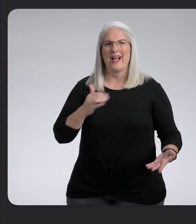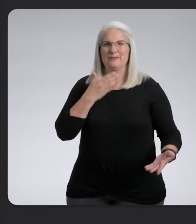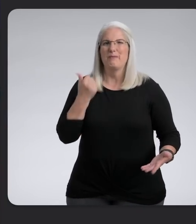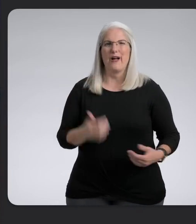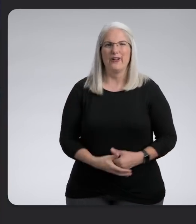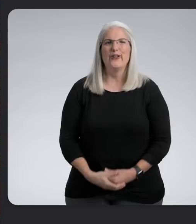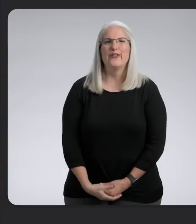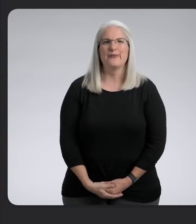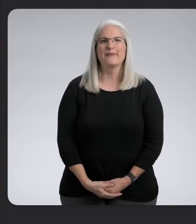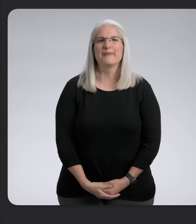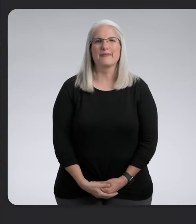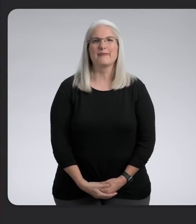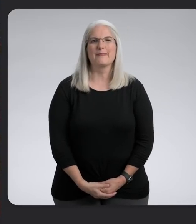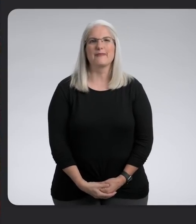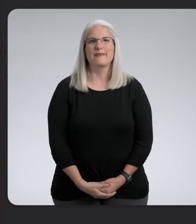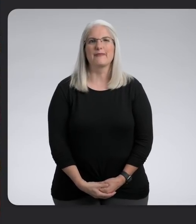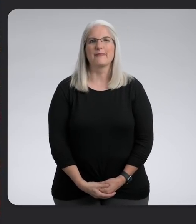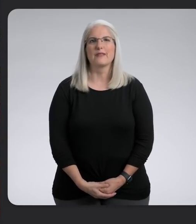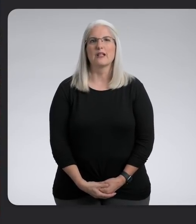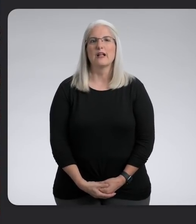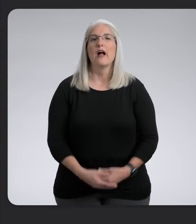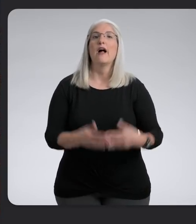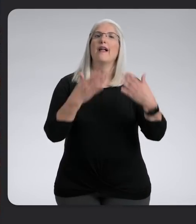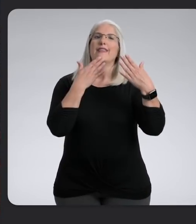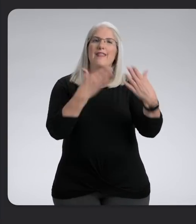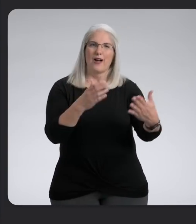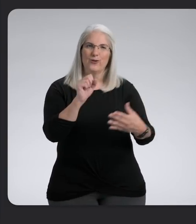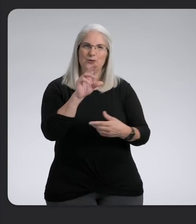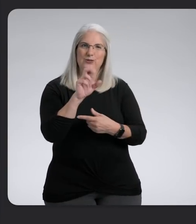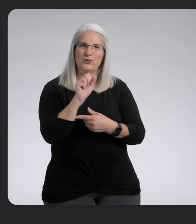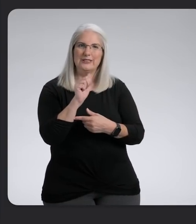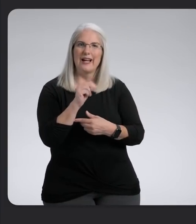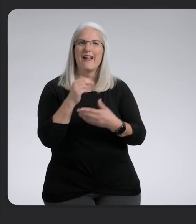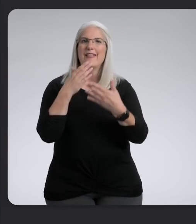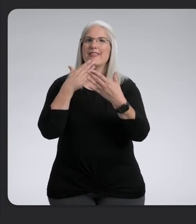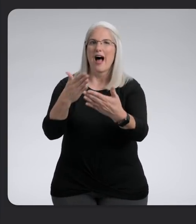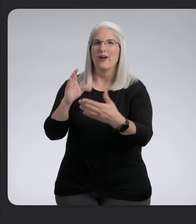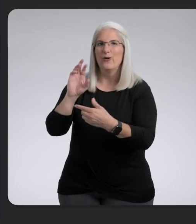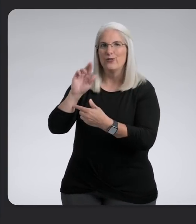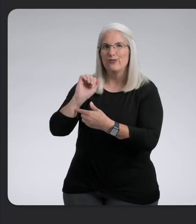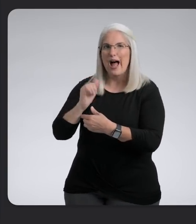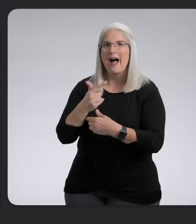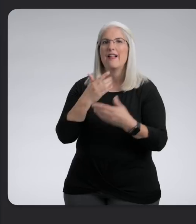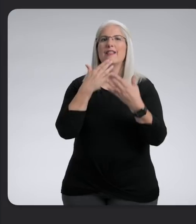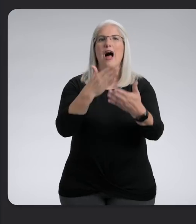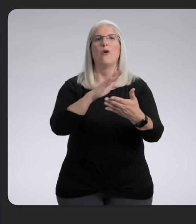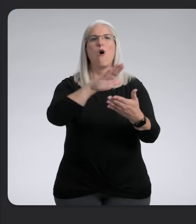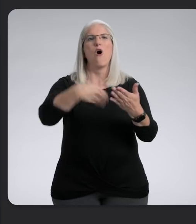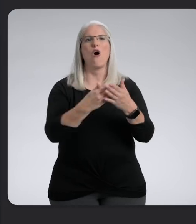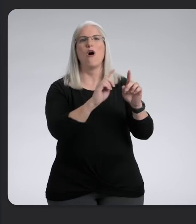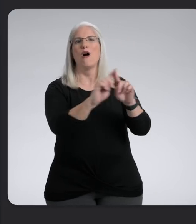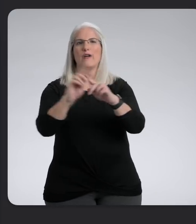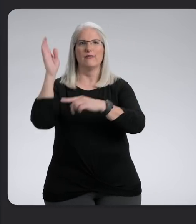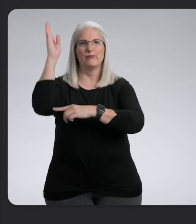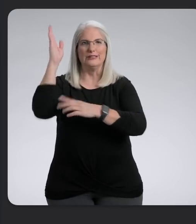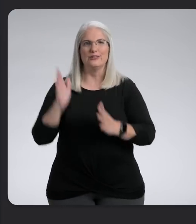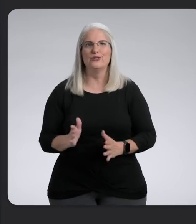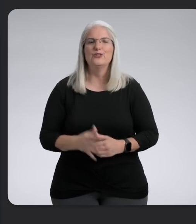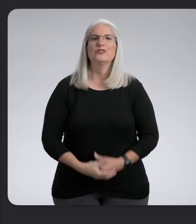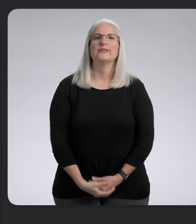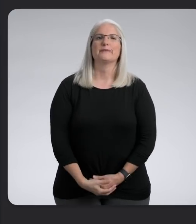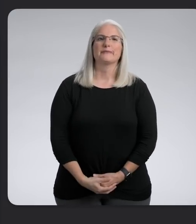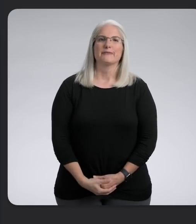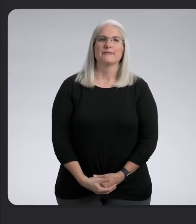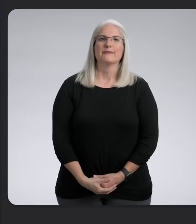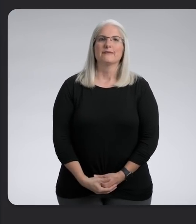Tim. Thank you, Susan, and thank you, Craig. And thanks to all of our presenters. What a big day of announcements